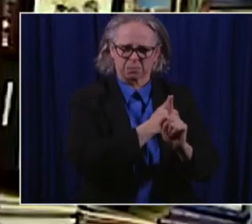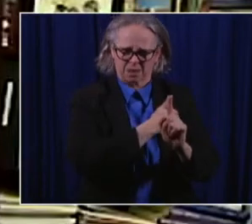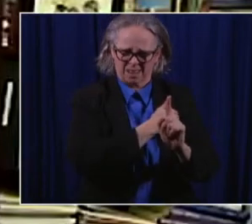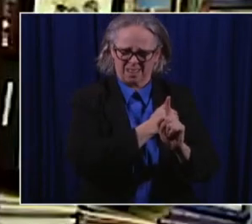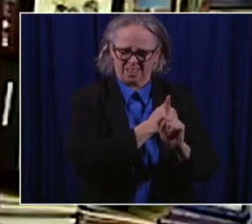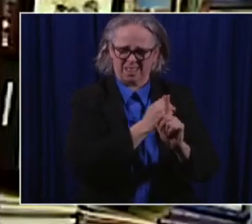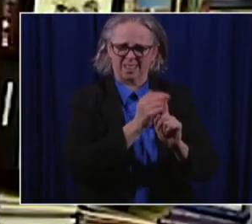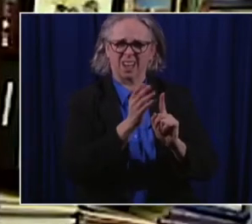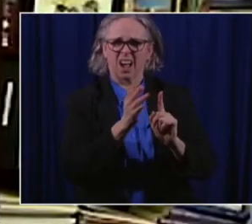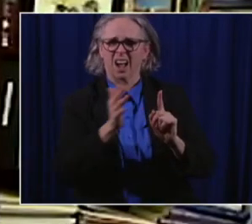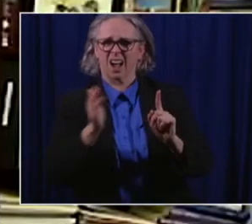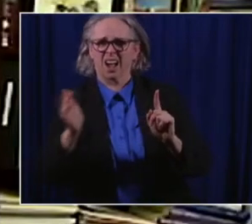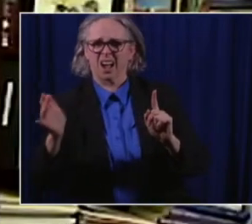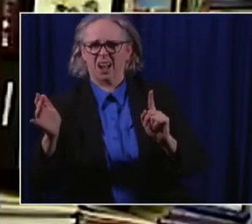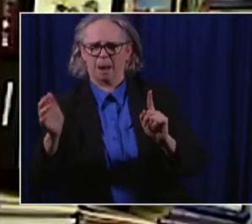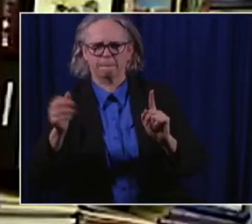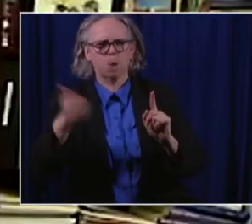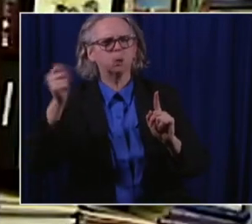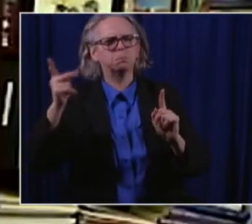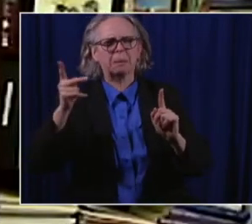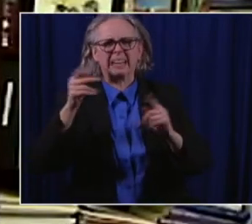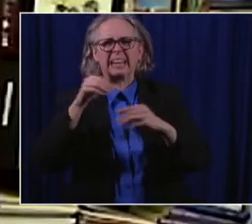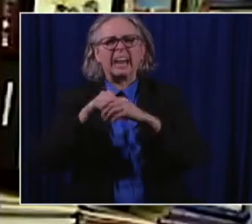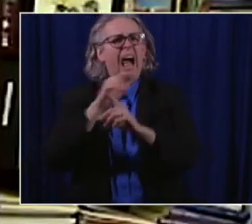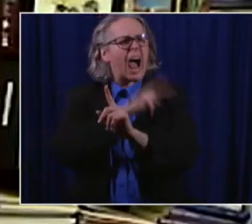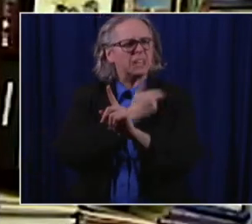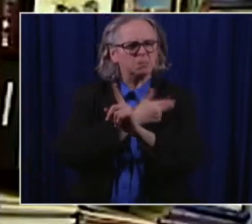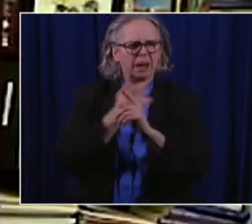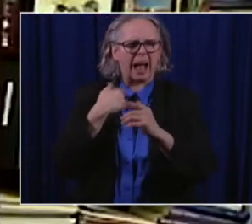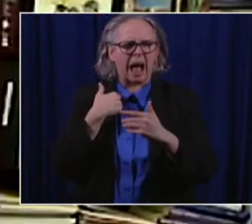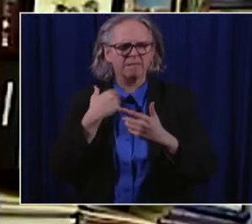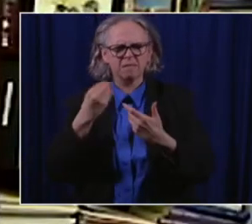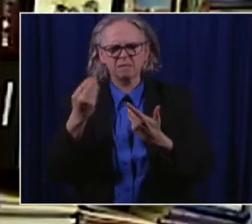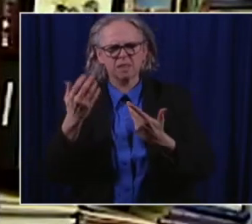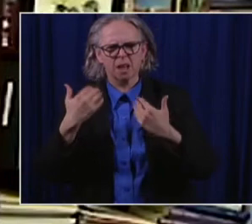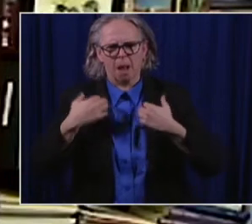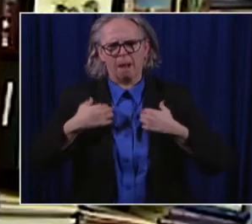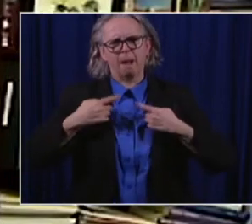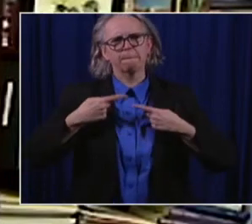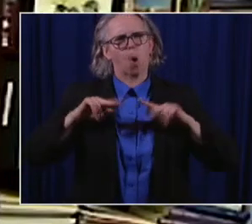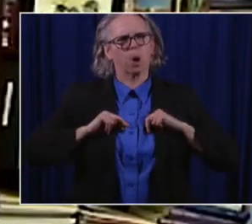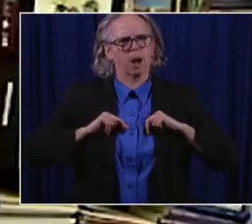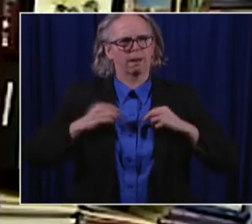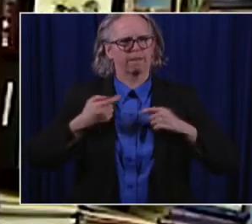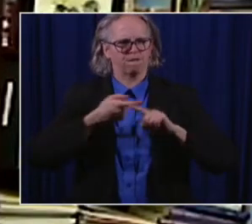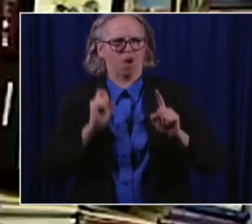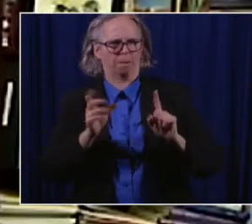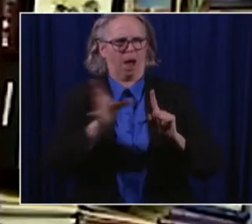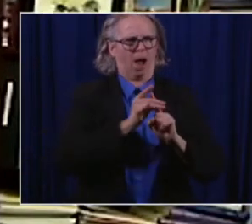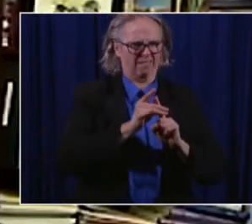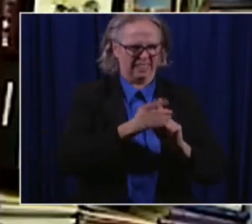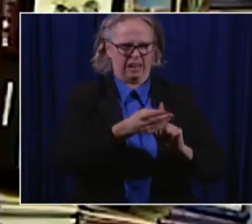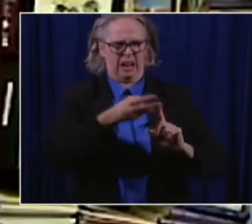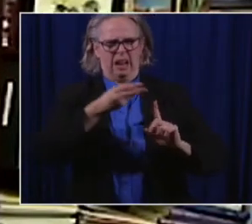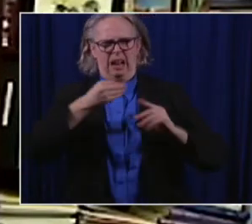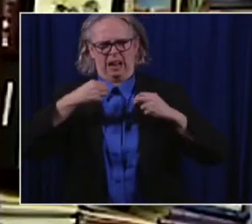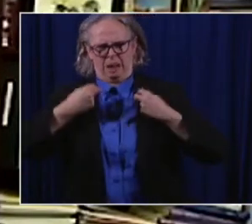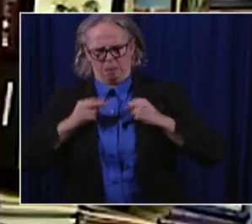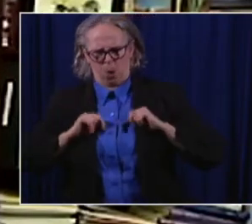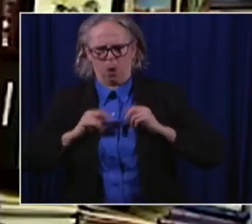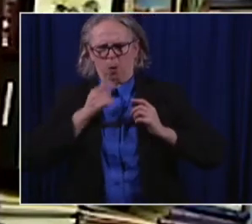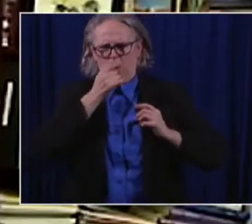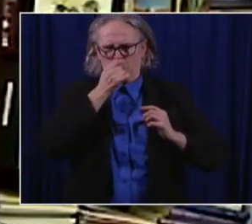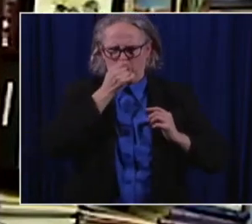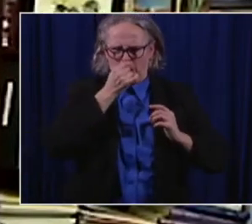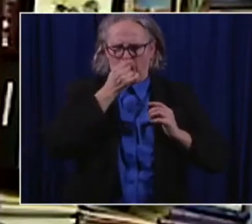the hospital have the COVID pneumonia that we talk about. So they need oxygen for their lungs because they have pneumonia. That's usually about